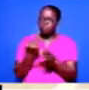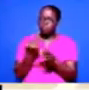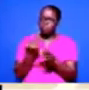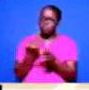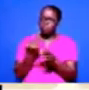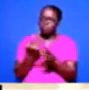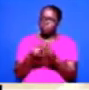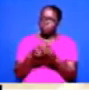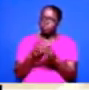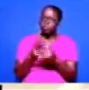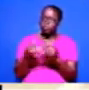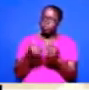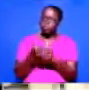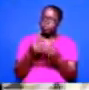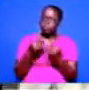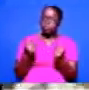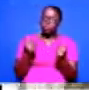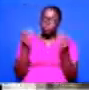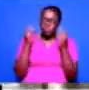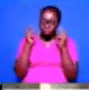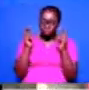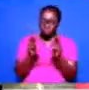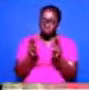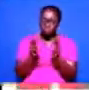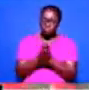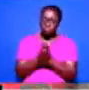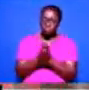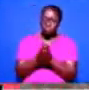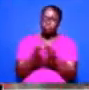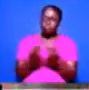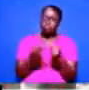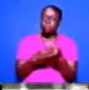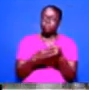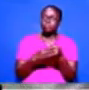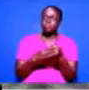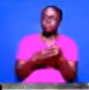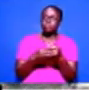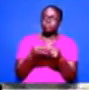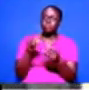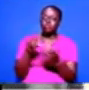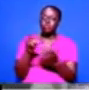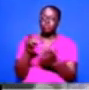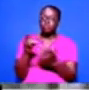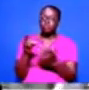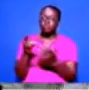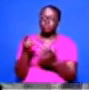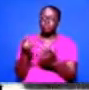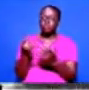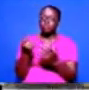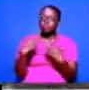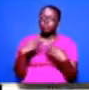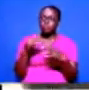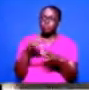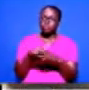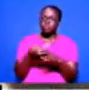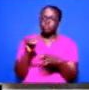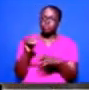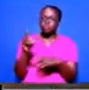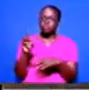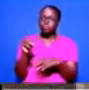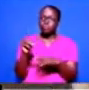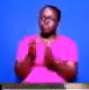must be fixed on the prize, and that is August 9 poll. Oron is one among few entrants in the ODM lineup